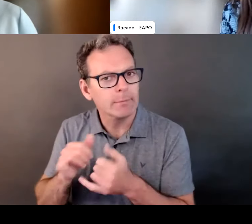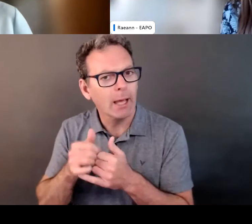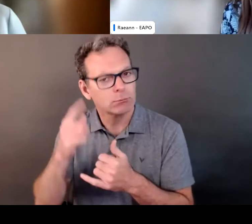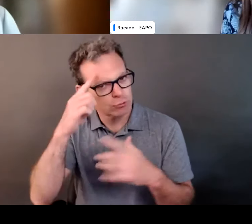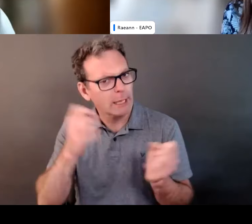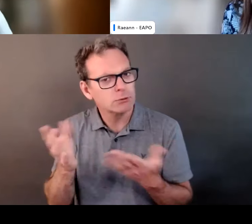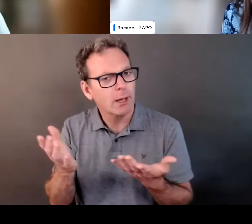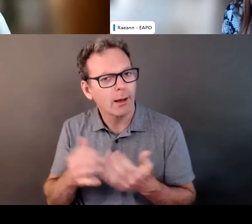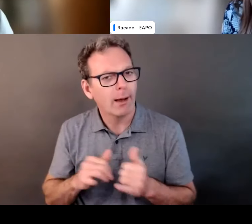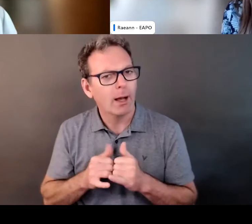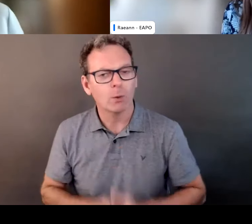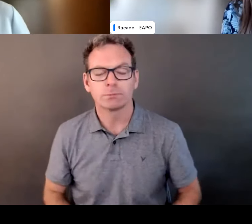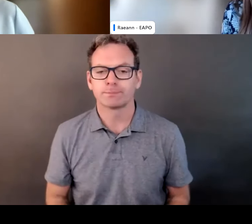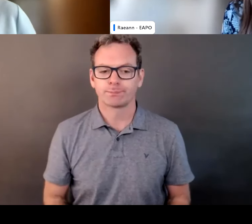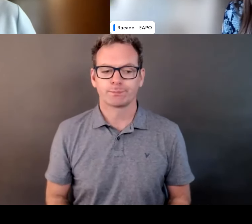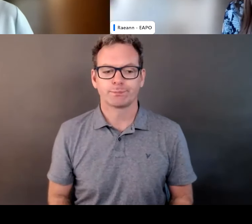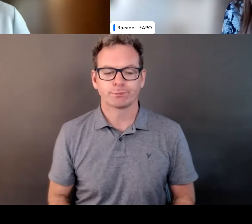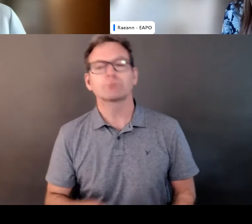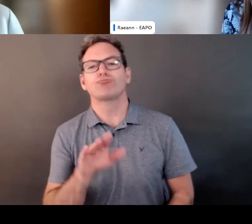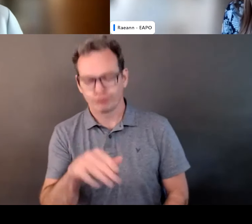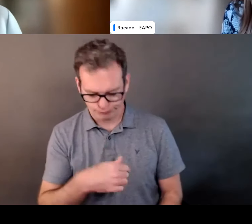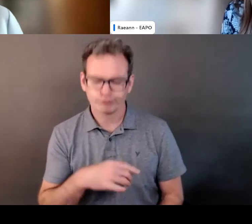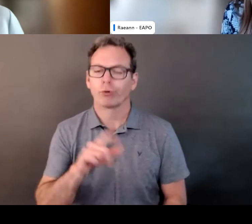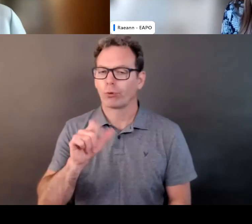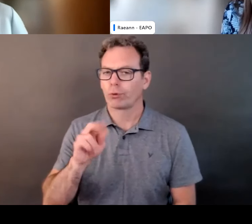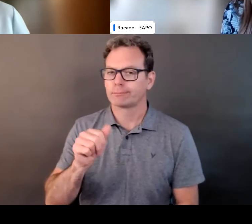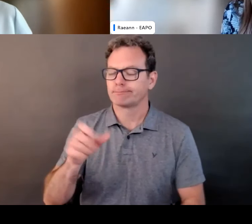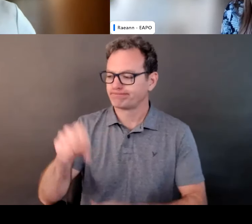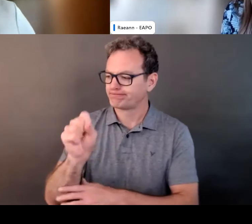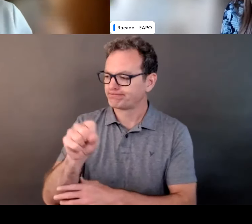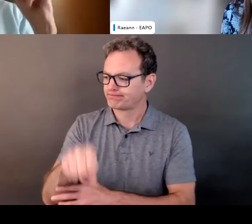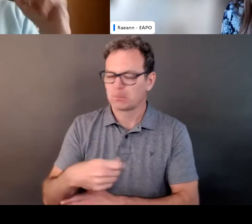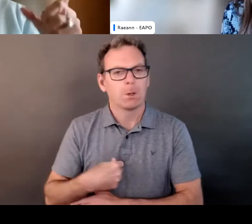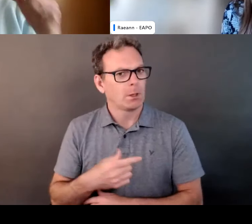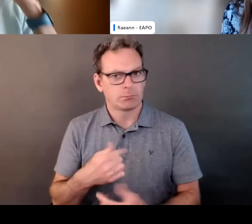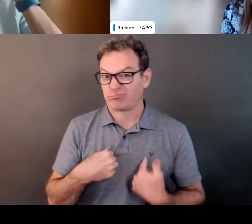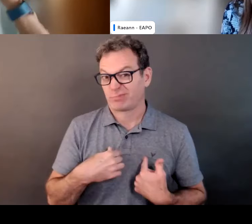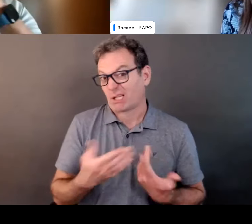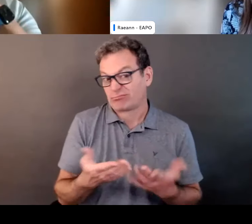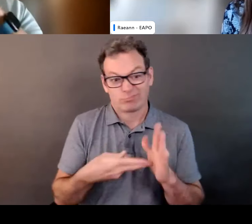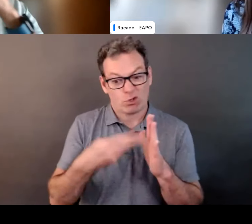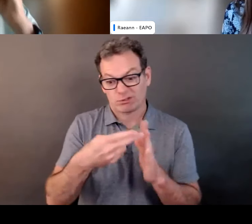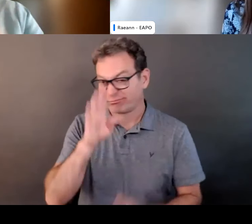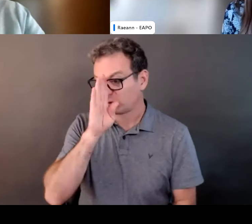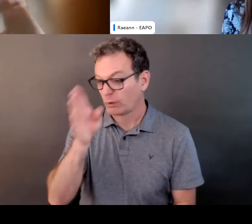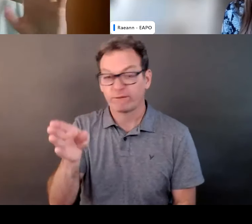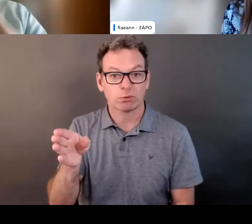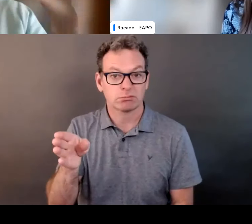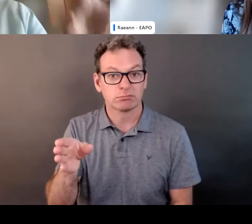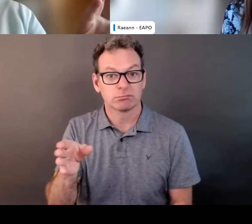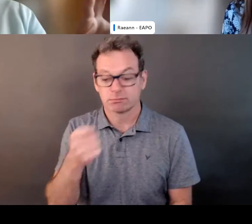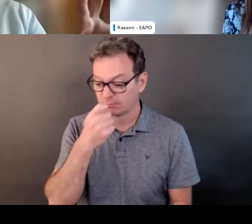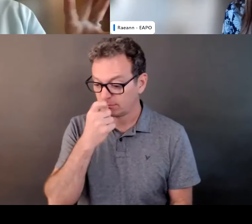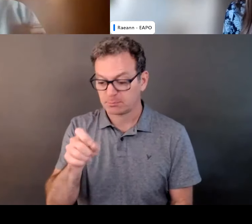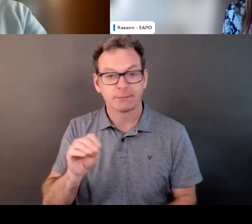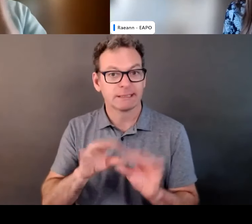Yeah, I'm very straightforward with it. Again, so there's the rare situation where I think like it's a